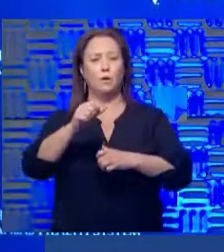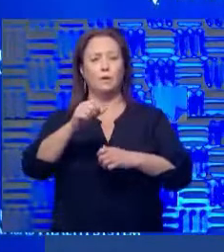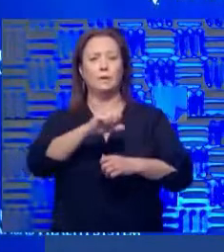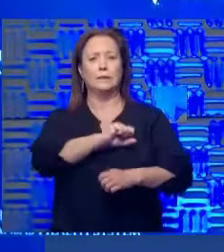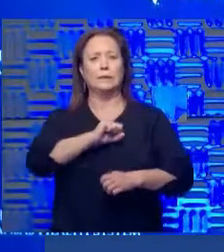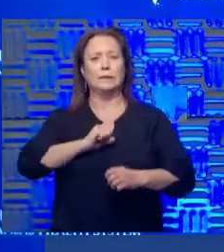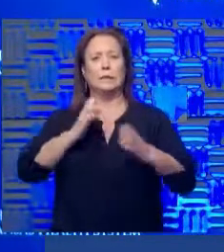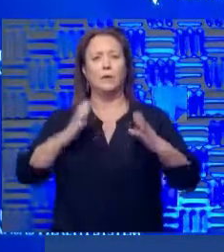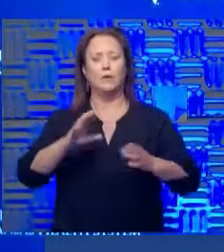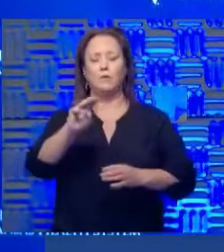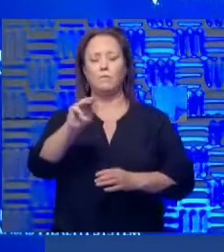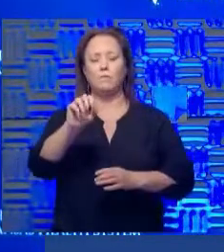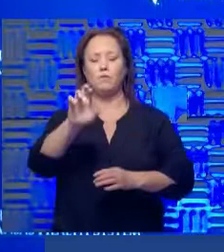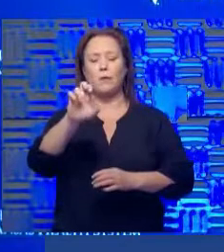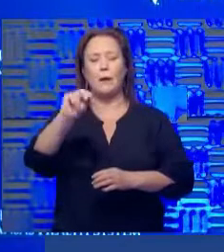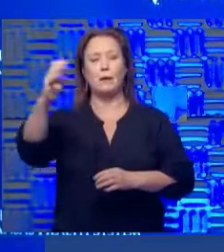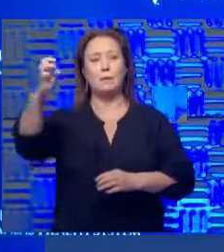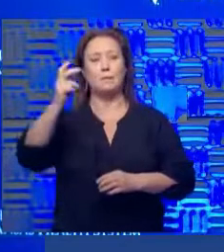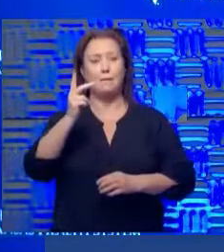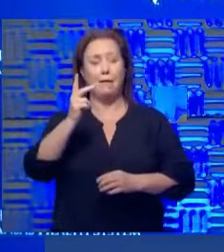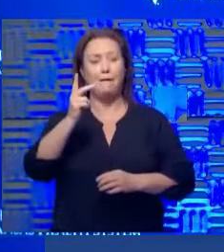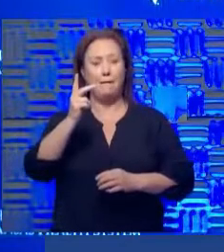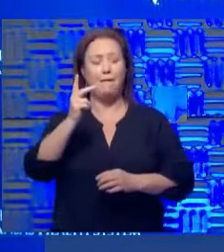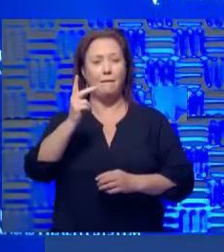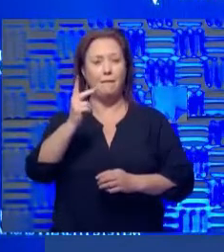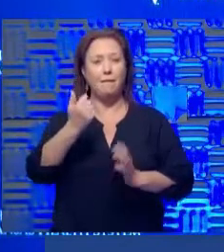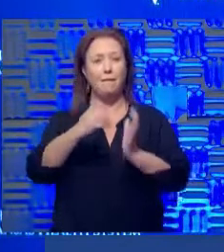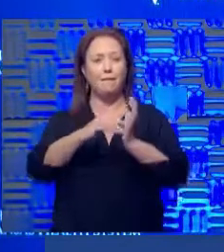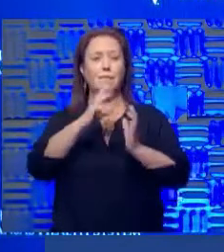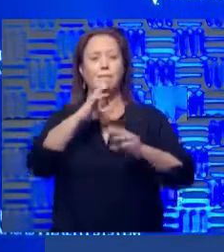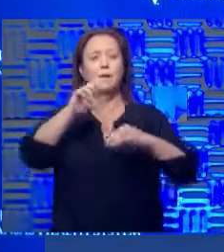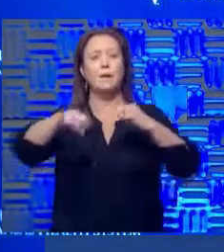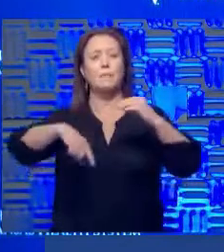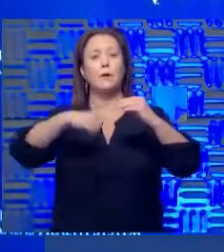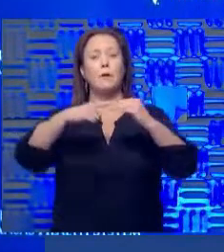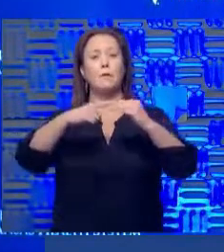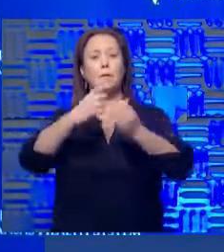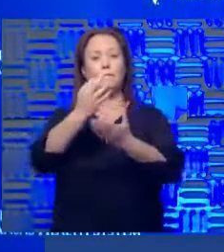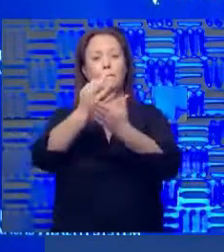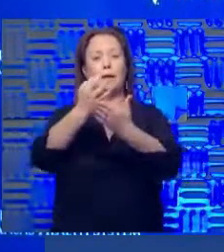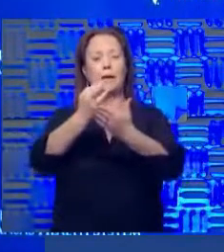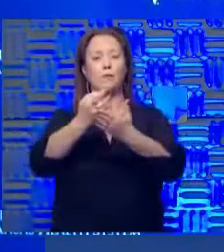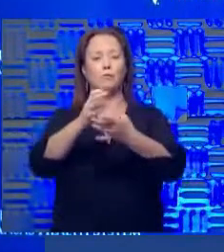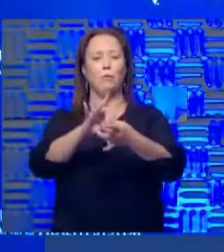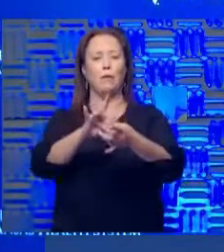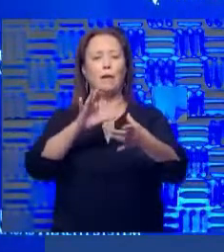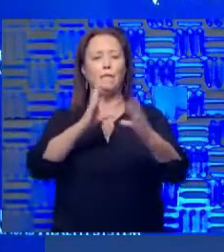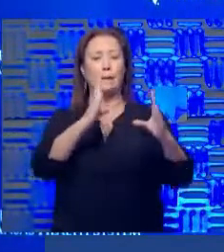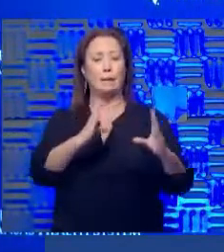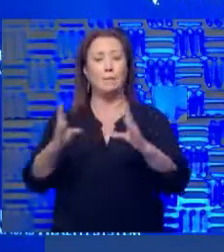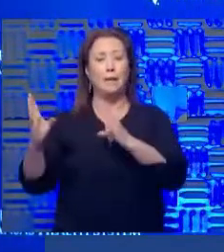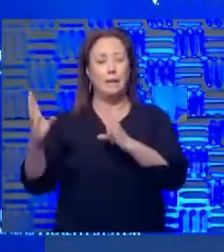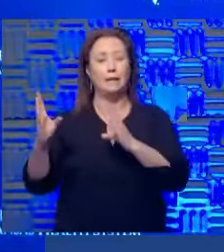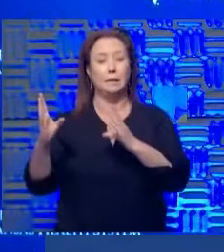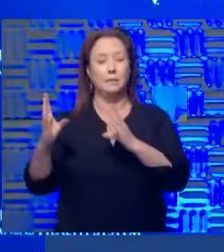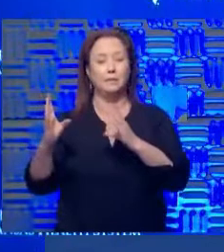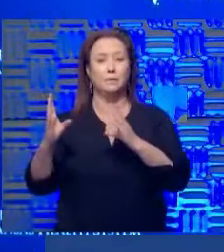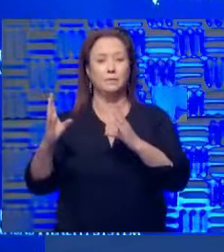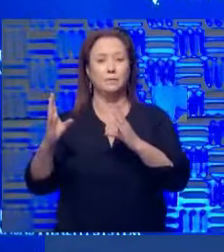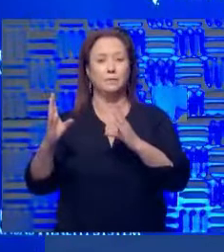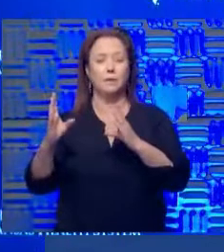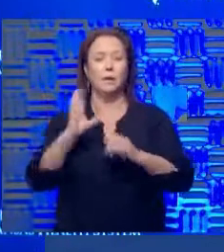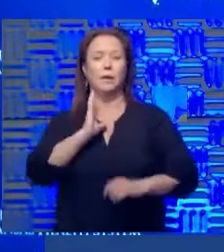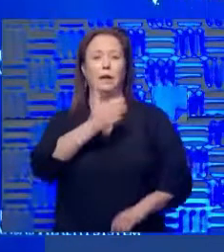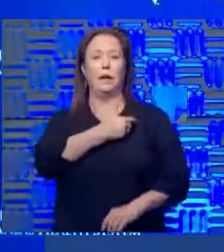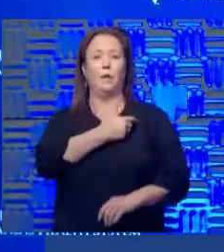Senator Moran, who returns to the program to talk with us about some of the financial relief and plans and things that are coming out of